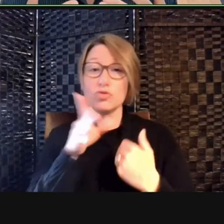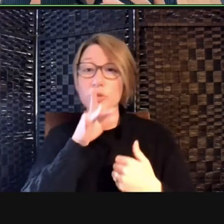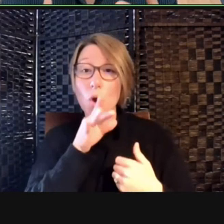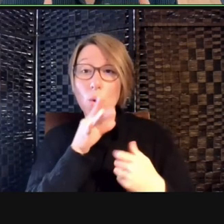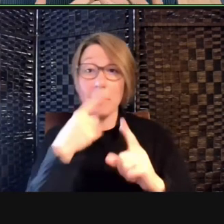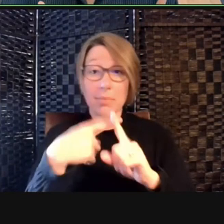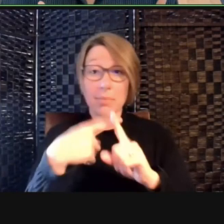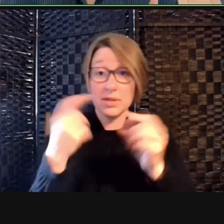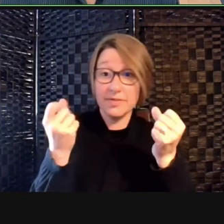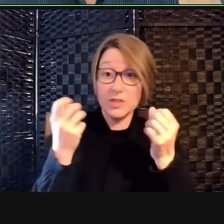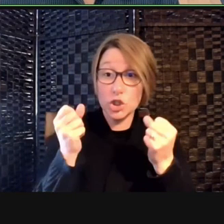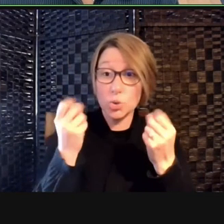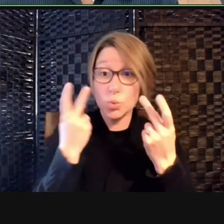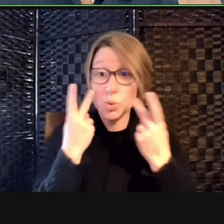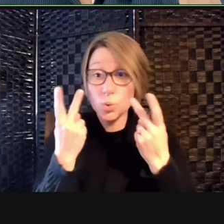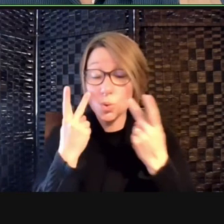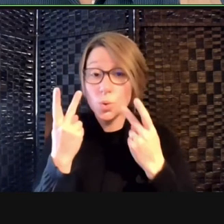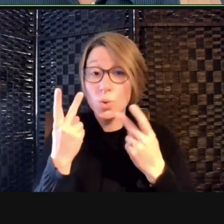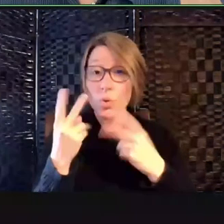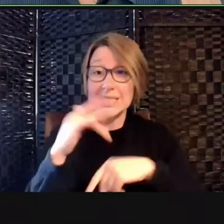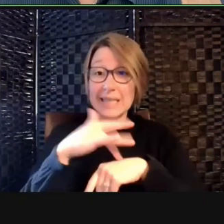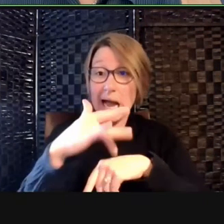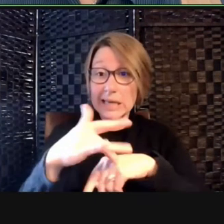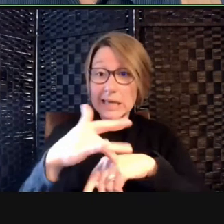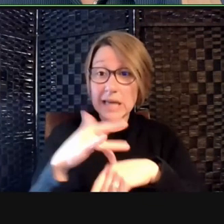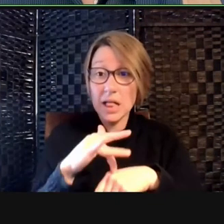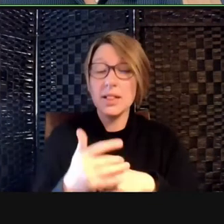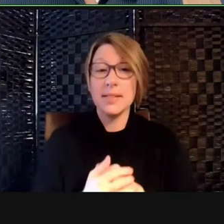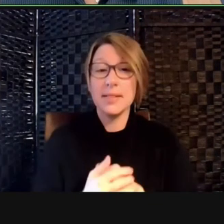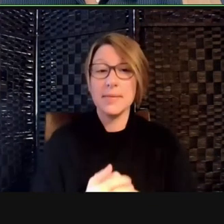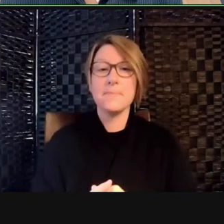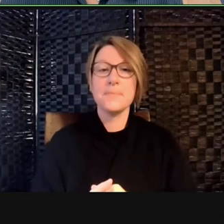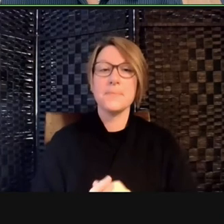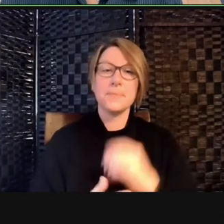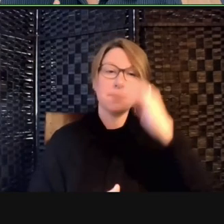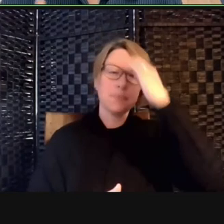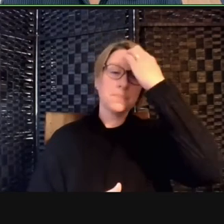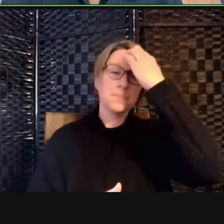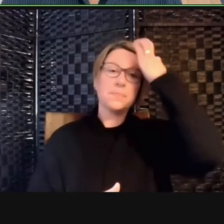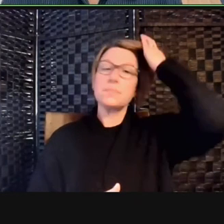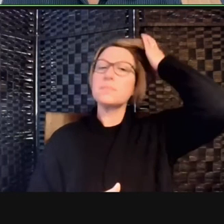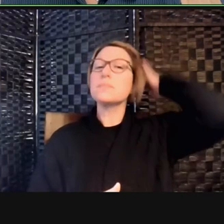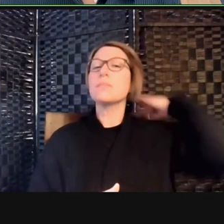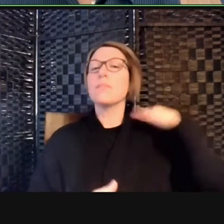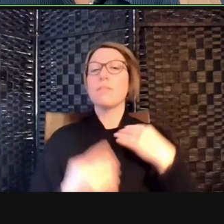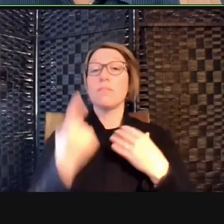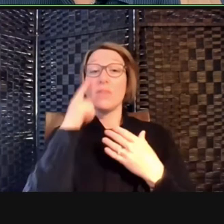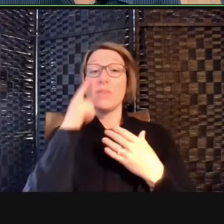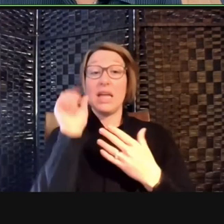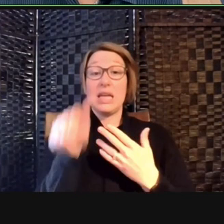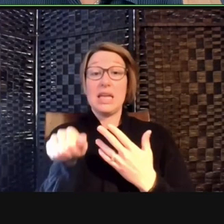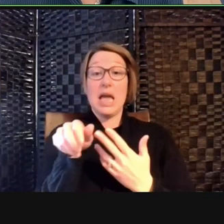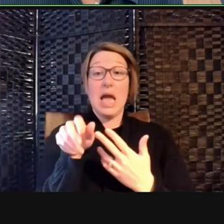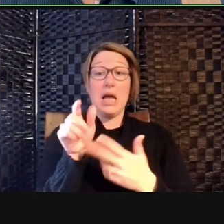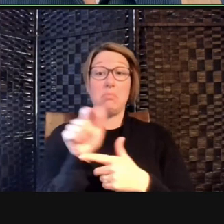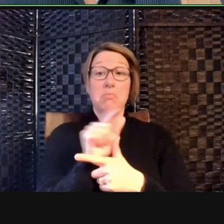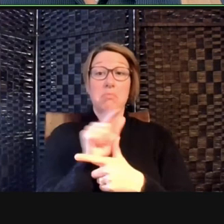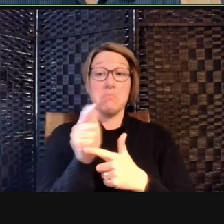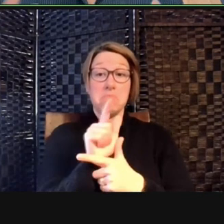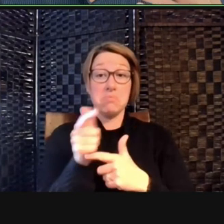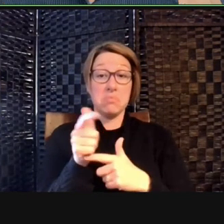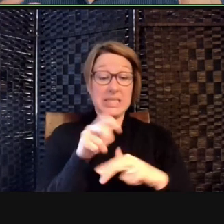visual language and tactile input. And then thinking about, can we alternate between seated activities and those that